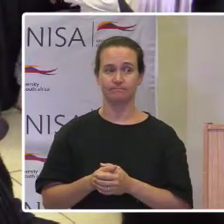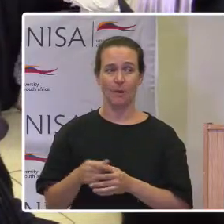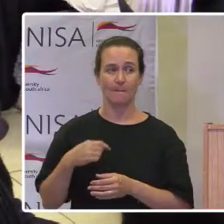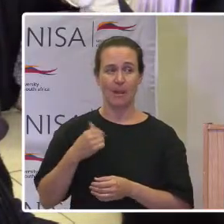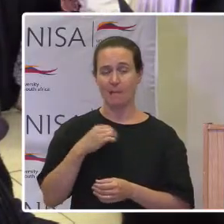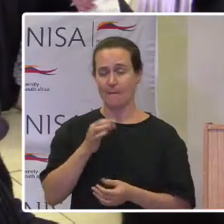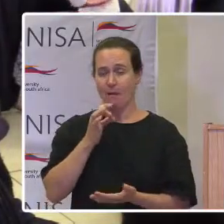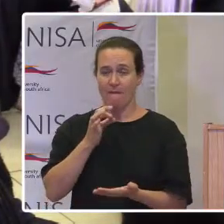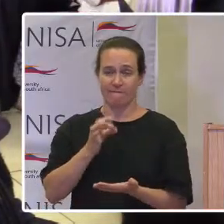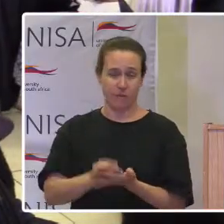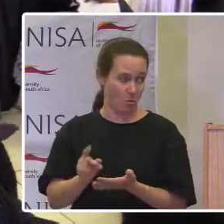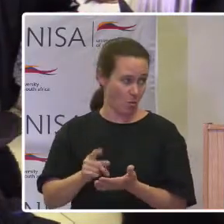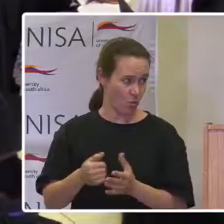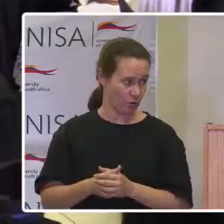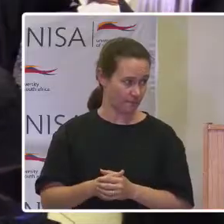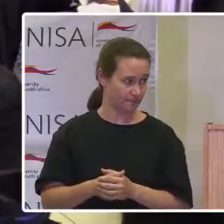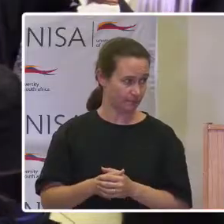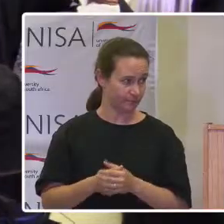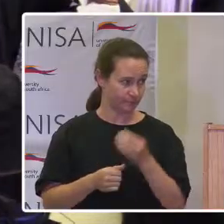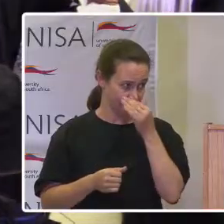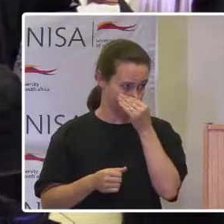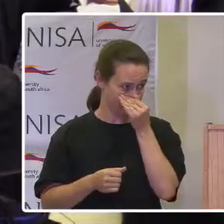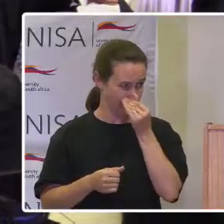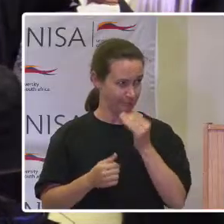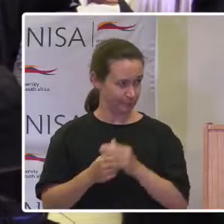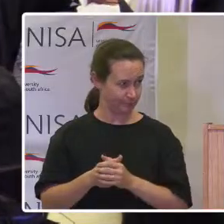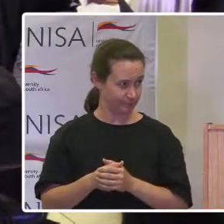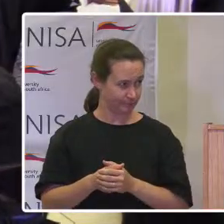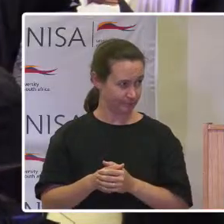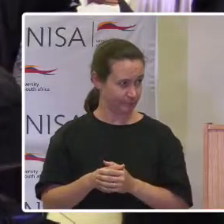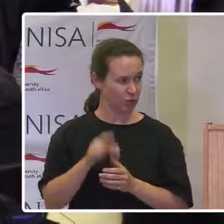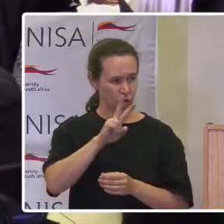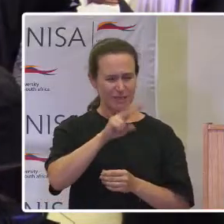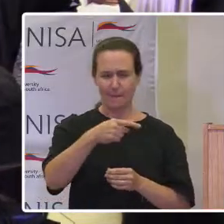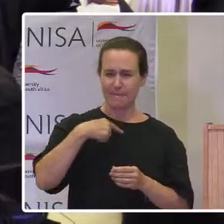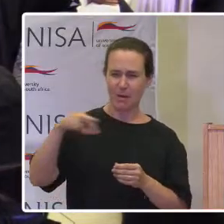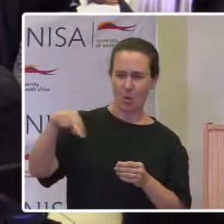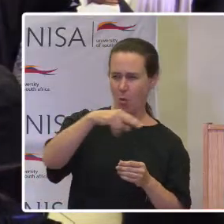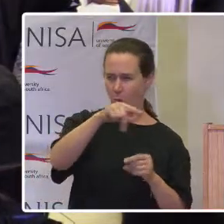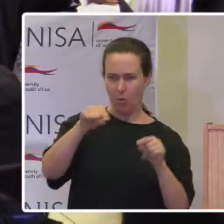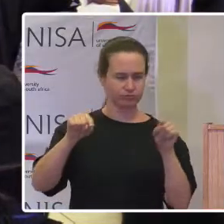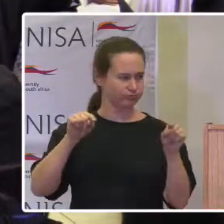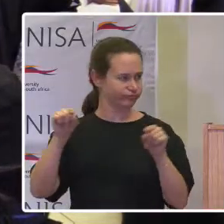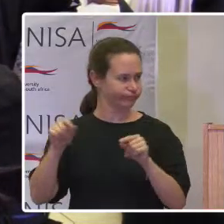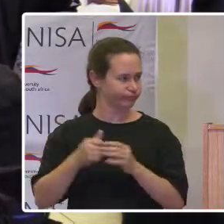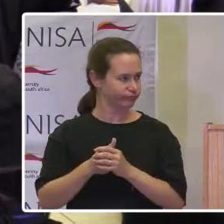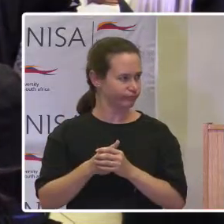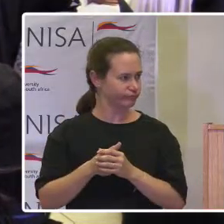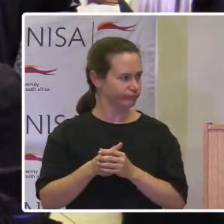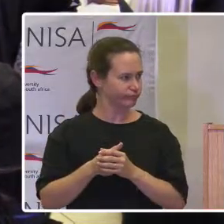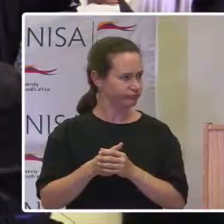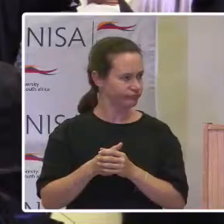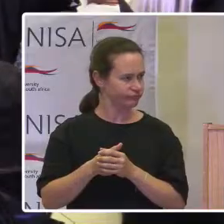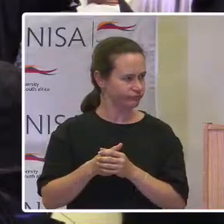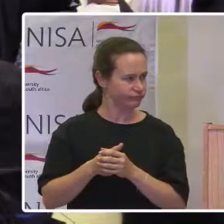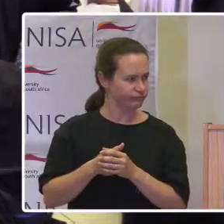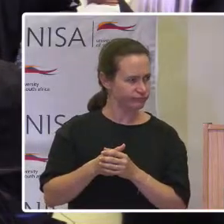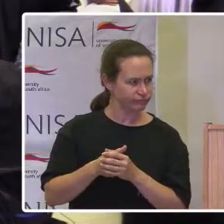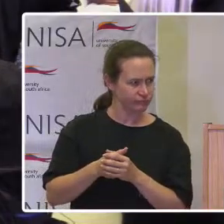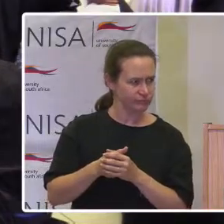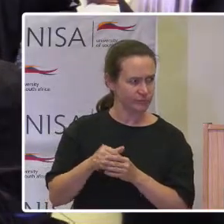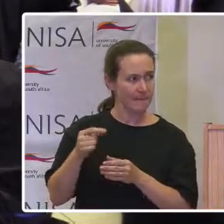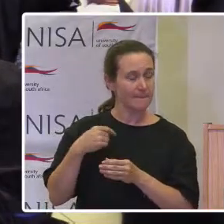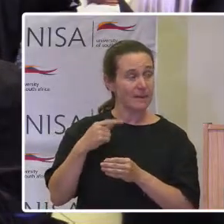that, I'm sure colleagues, you've seen me running around earlier on. I was in receipt of a Shein